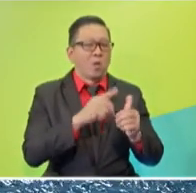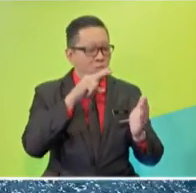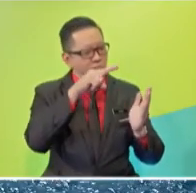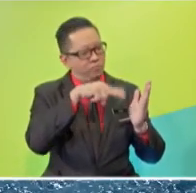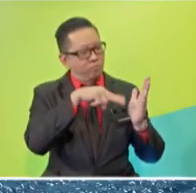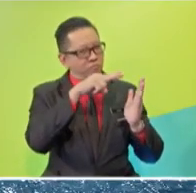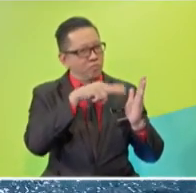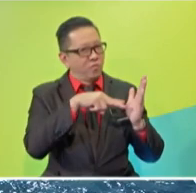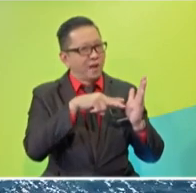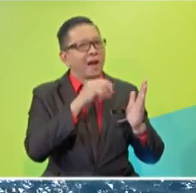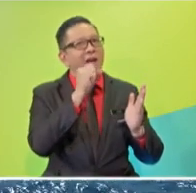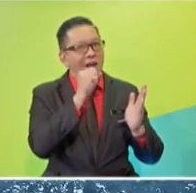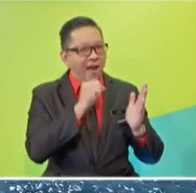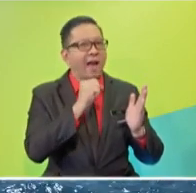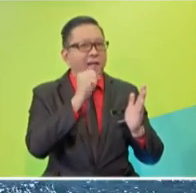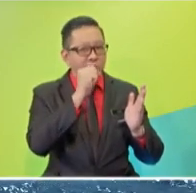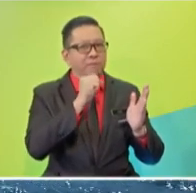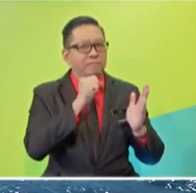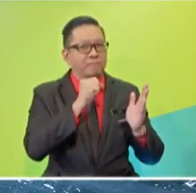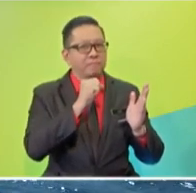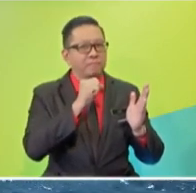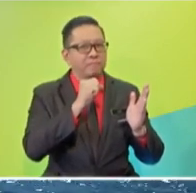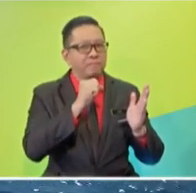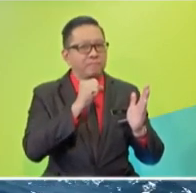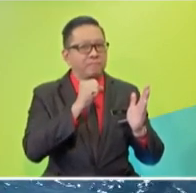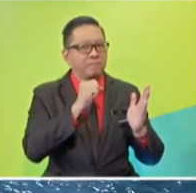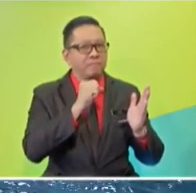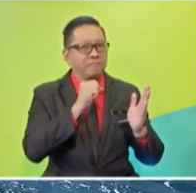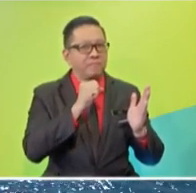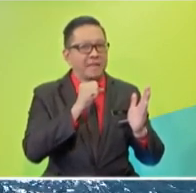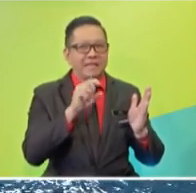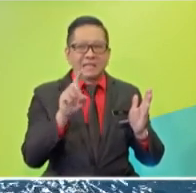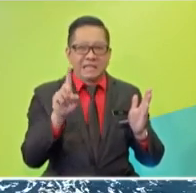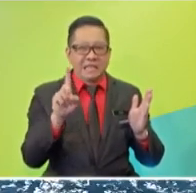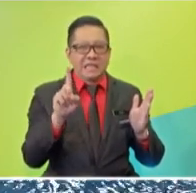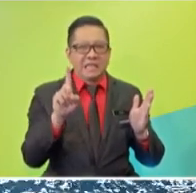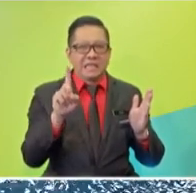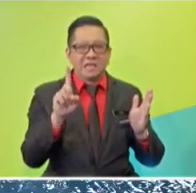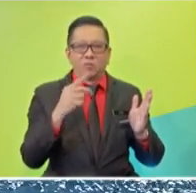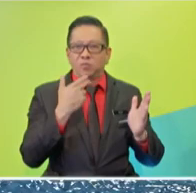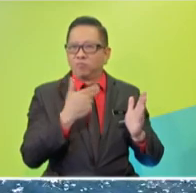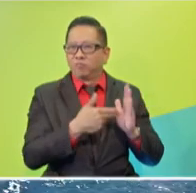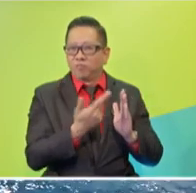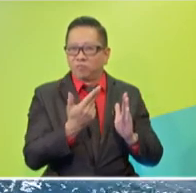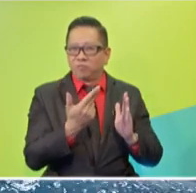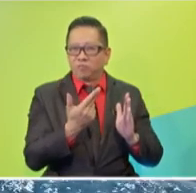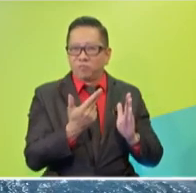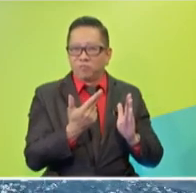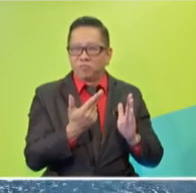ice cream. Look at the ice cream. So it's the. Is it true or not?